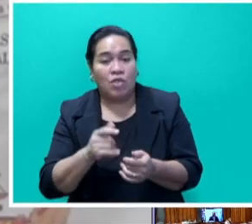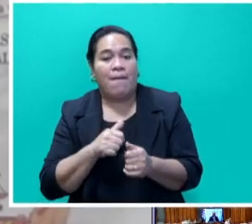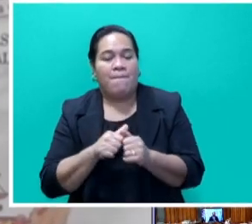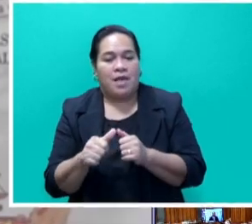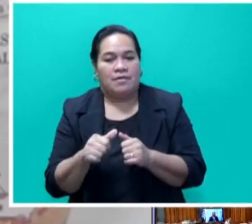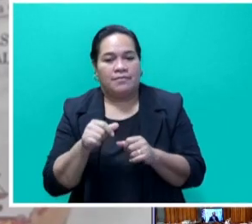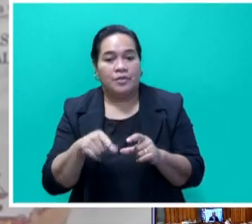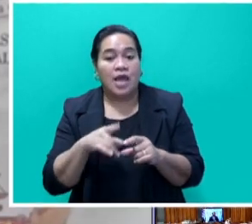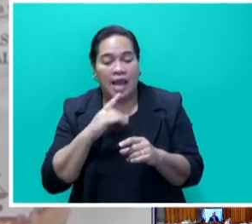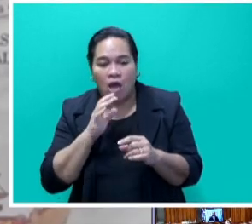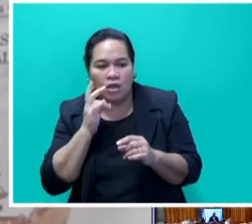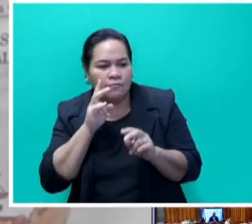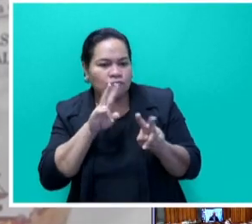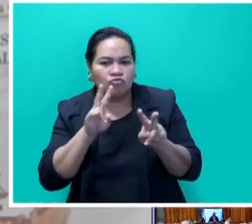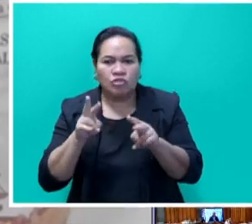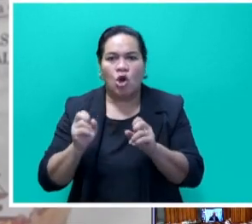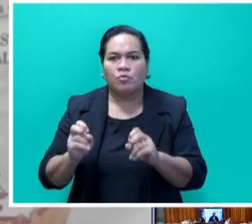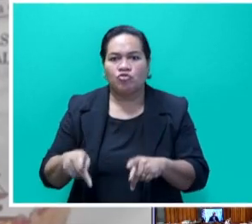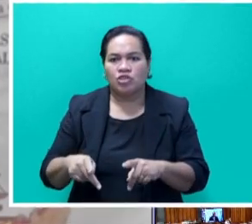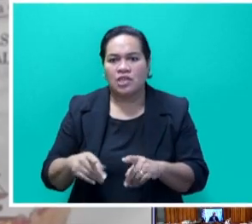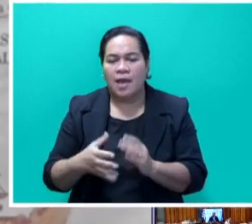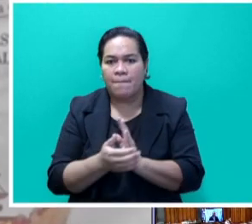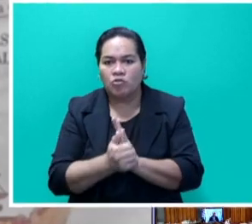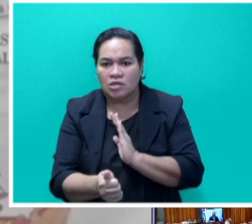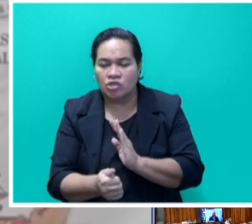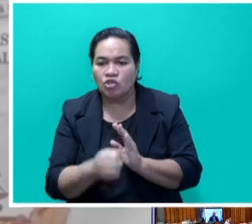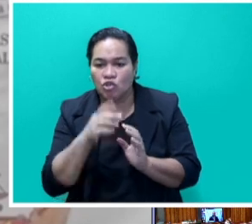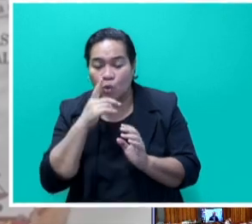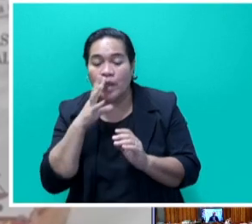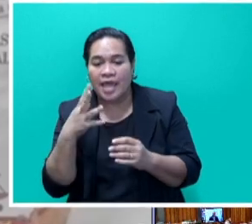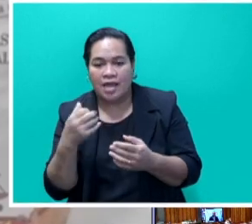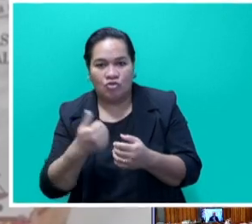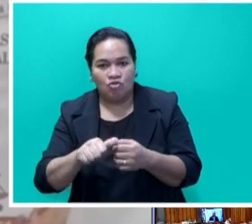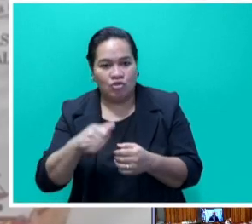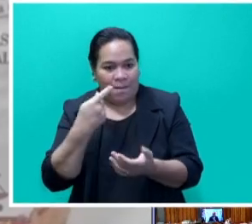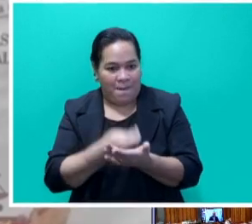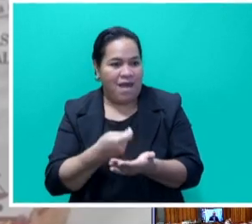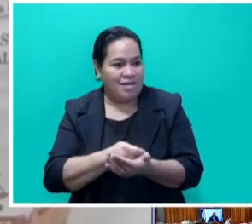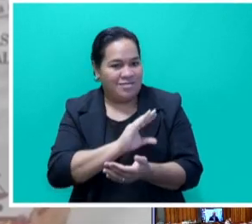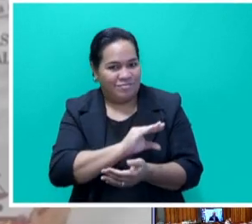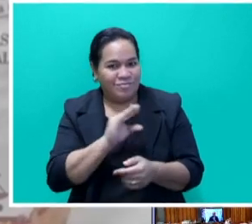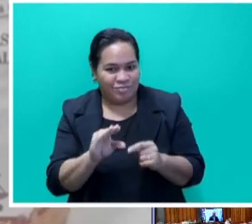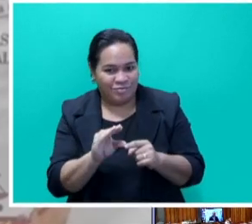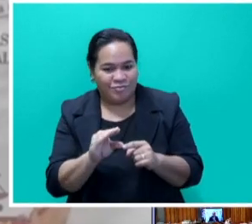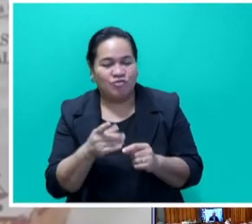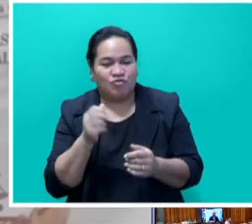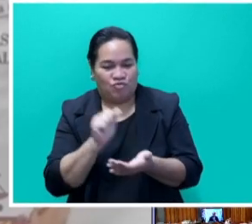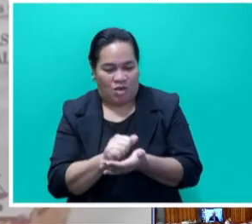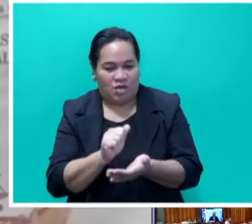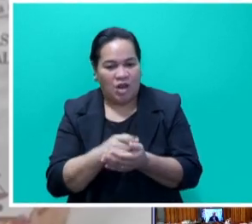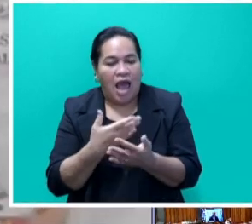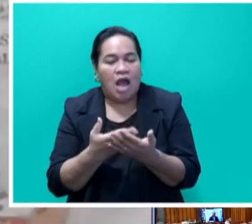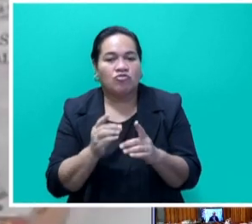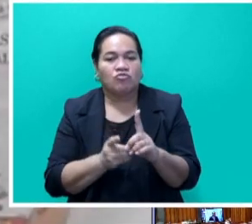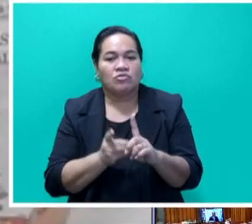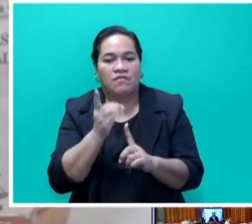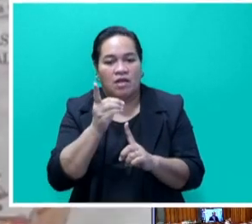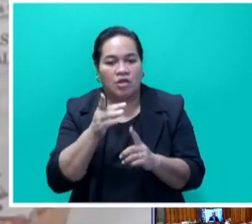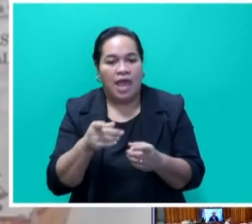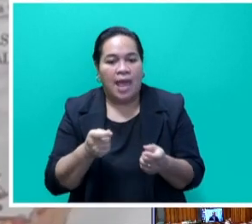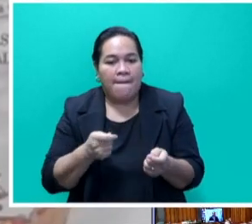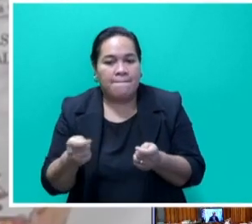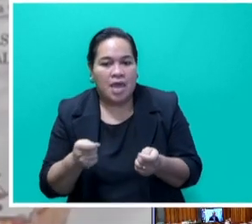tapping into opportunities and potential so that we can effectively and efficiently administer, develop and manage all our state